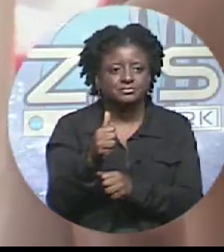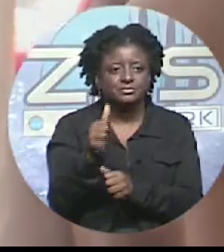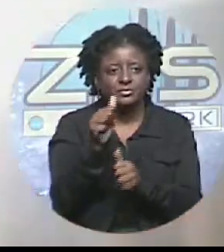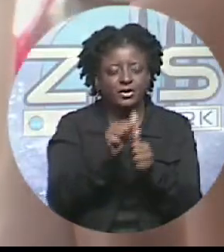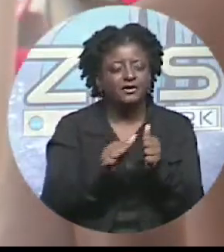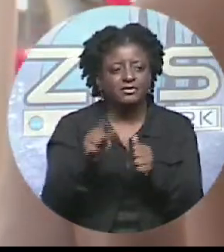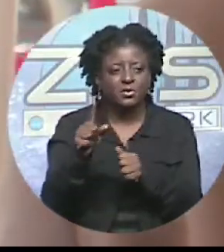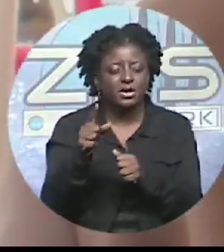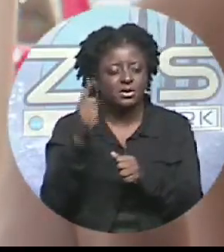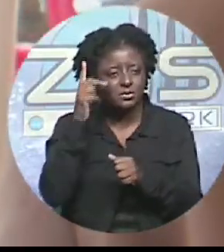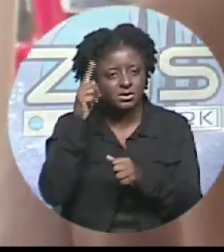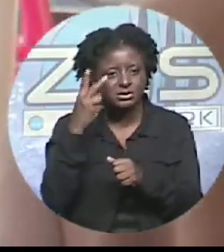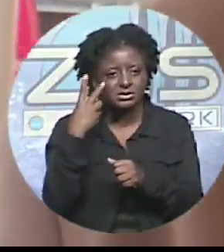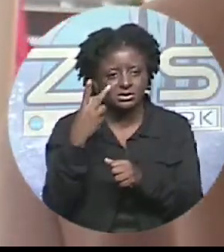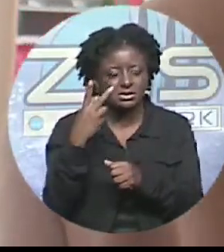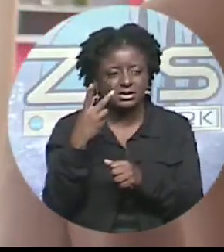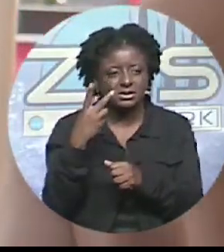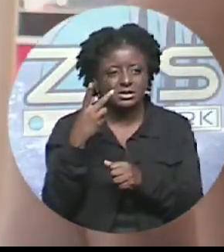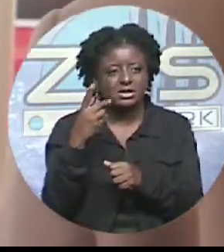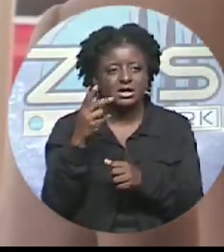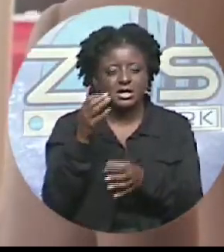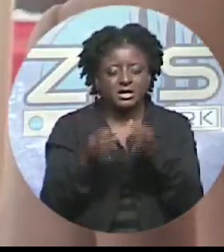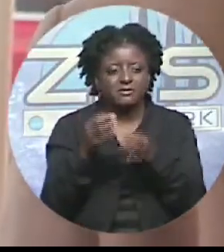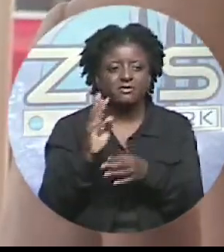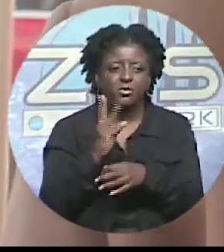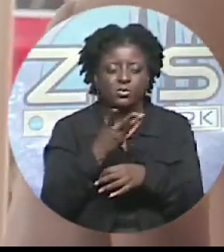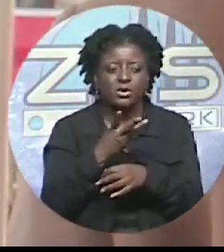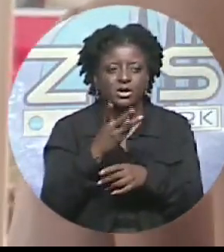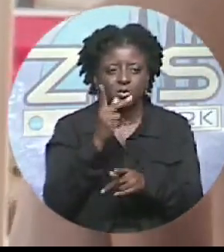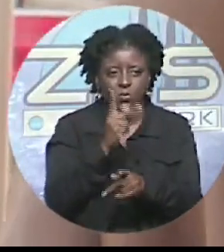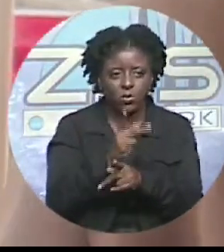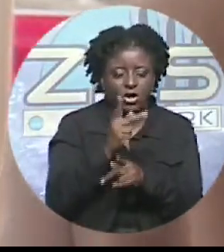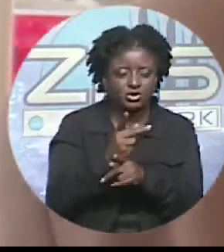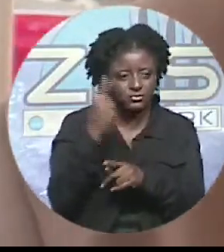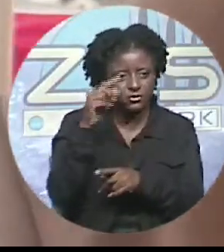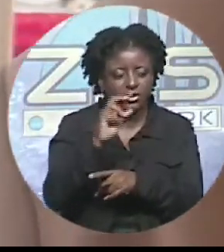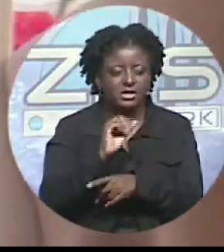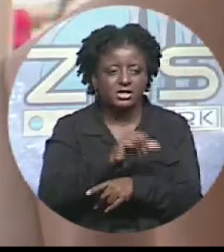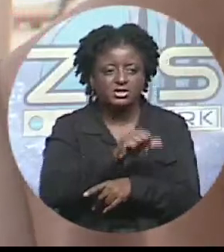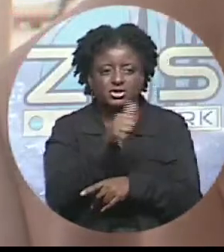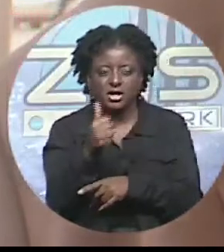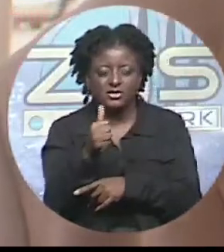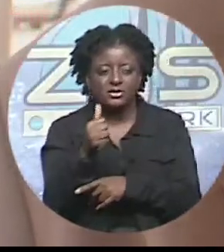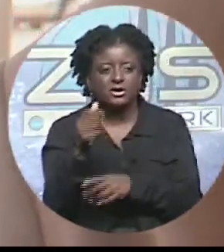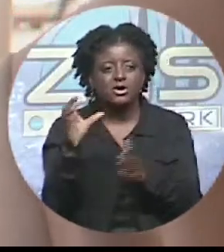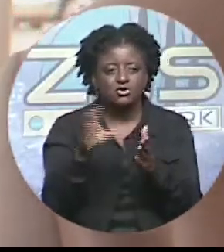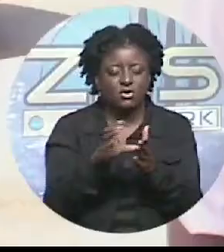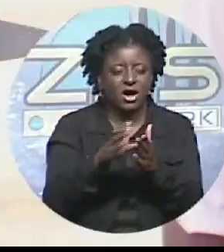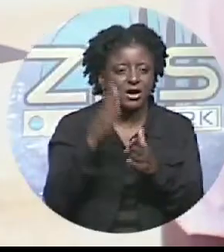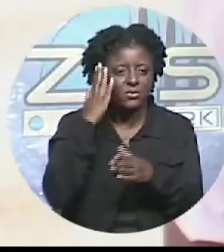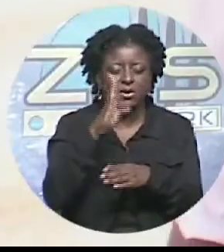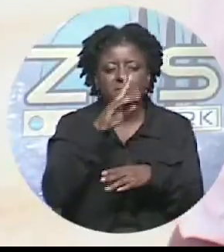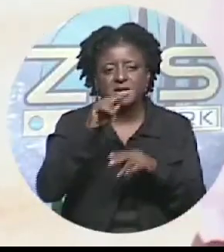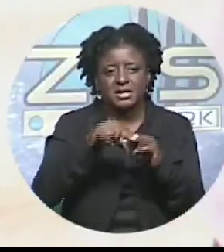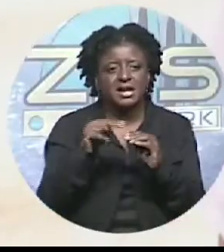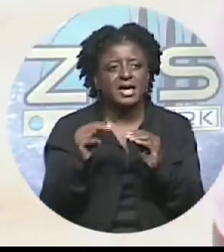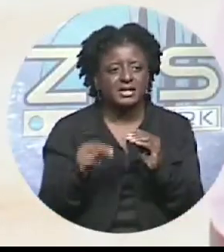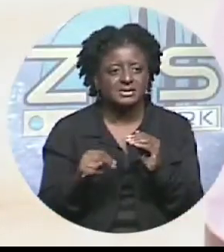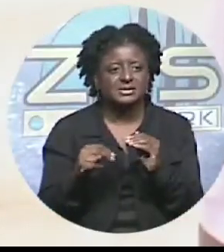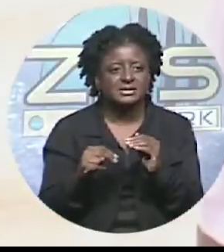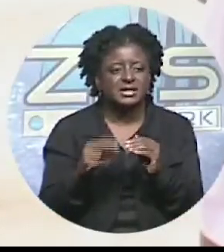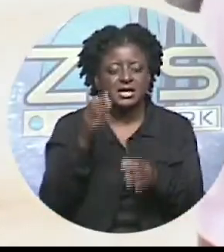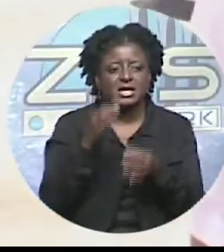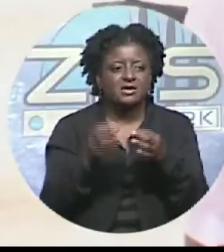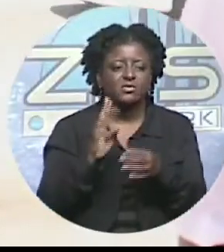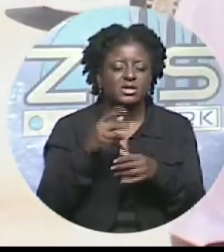everybody will take notice that to look out for one another, crime would be lessened here in the country. If we start